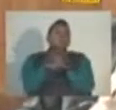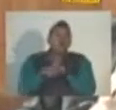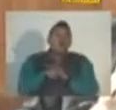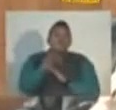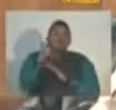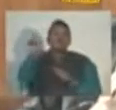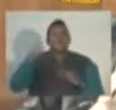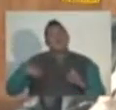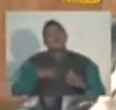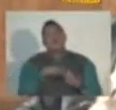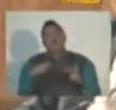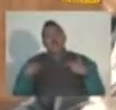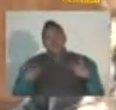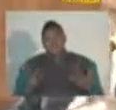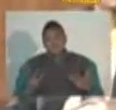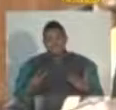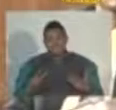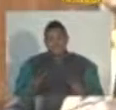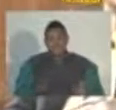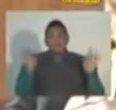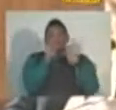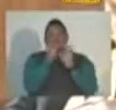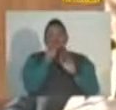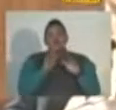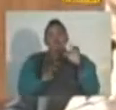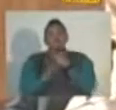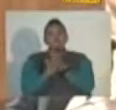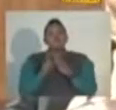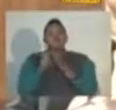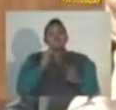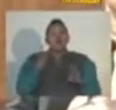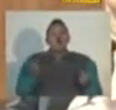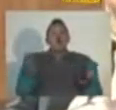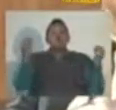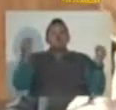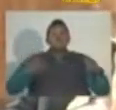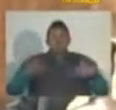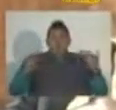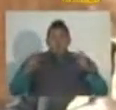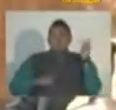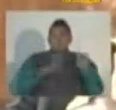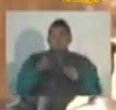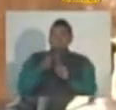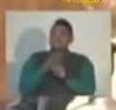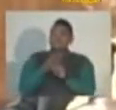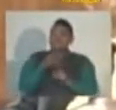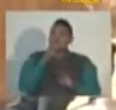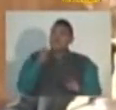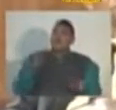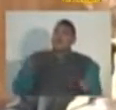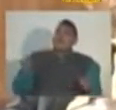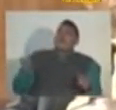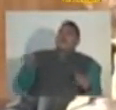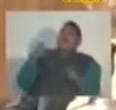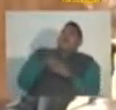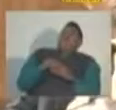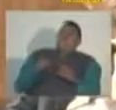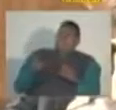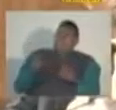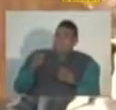have, an imperative that comes from the number of young people who are victims of crime